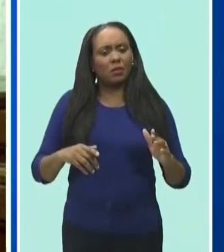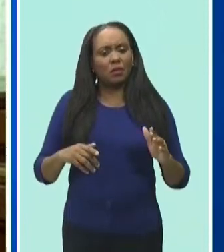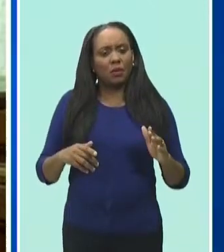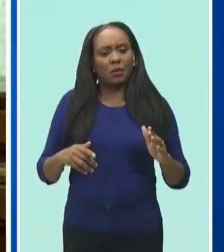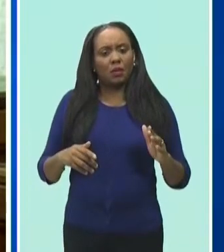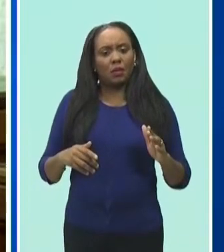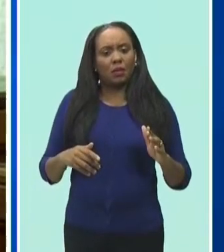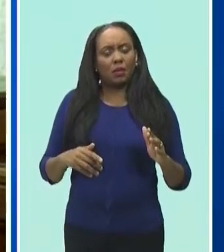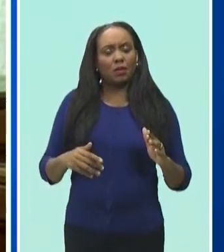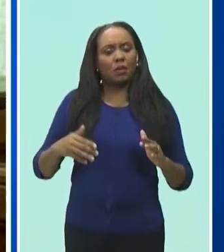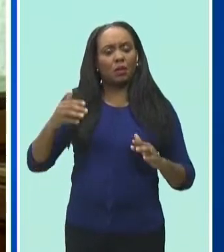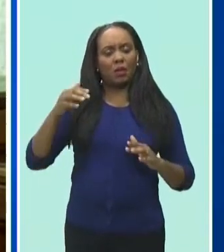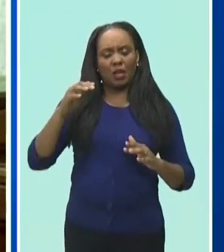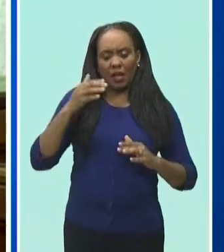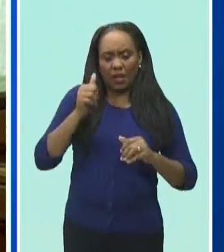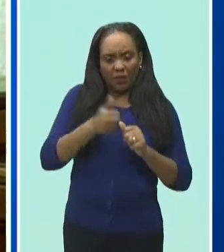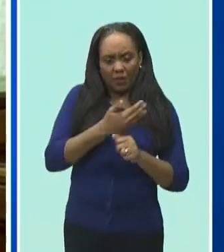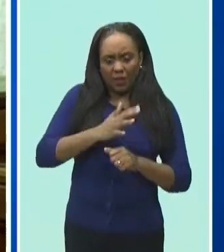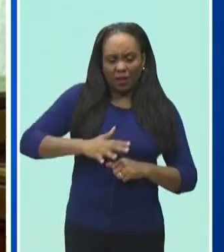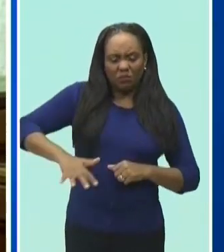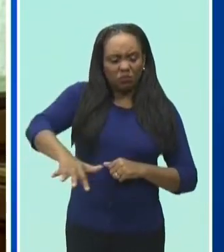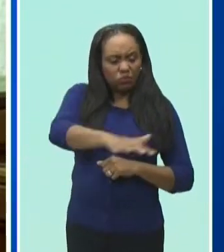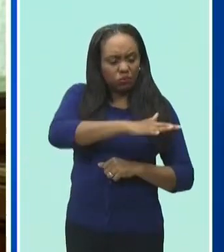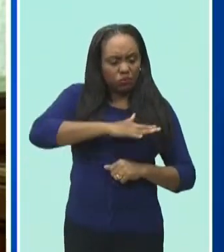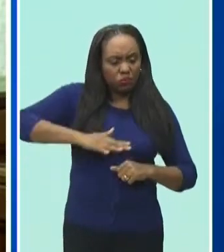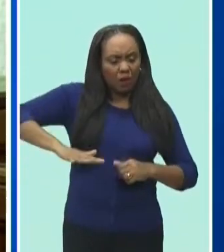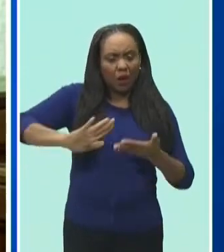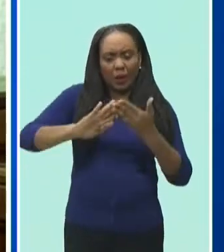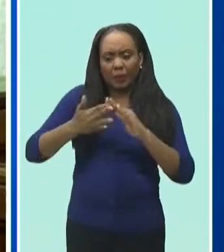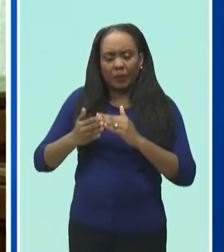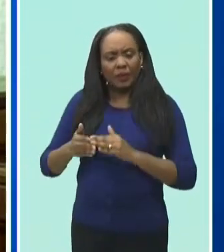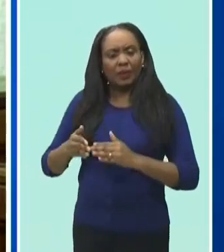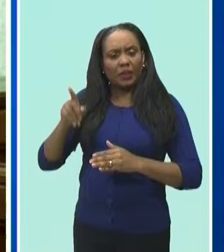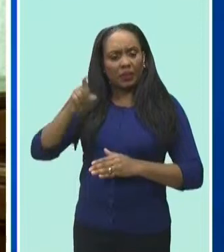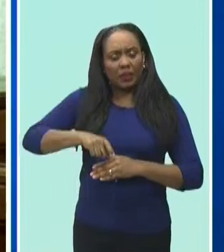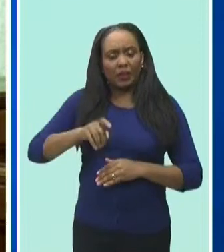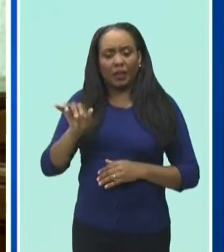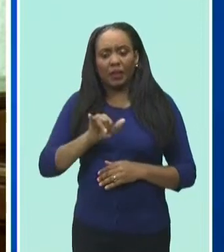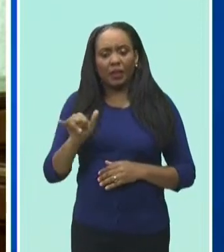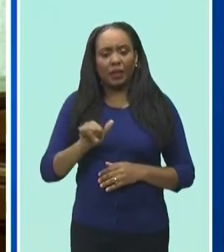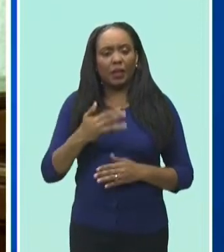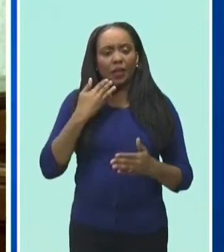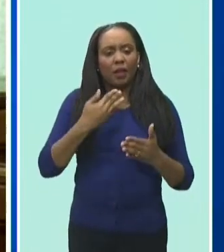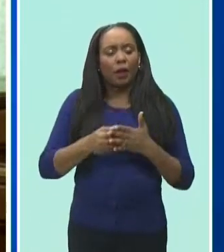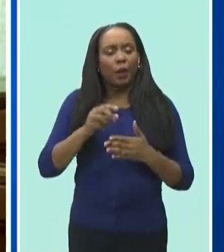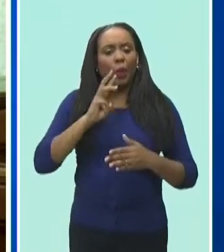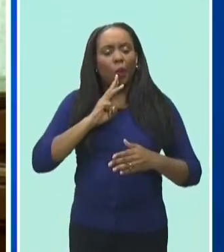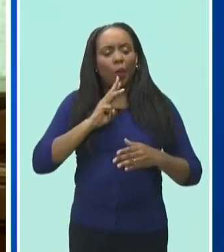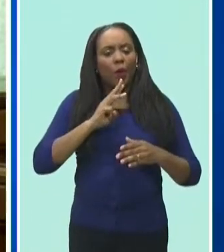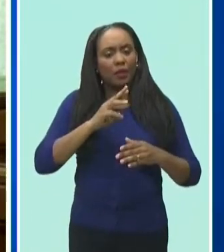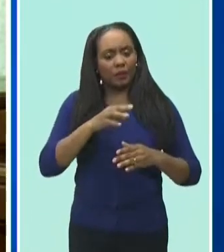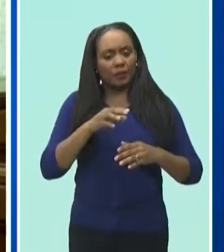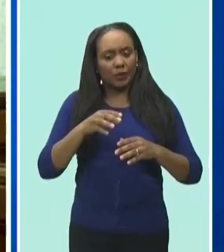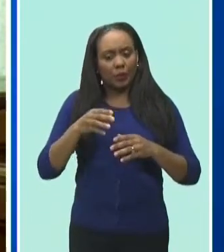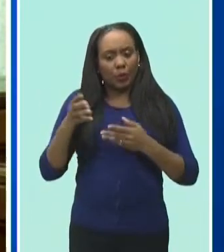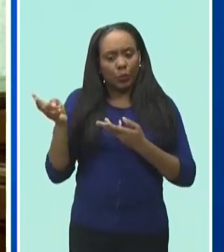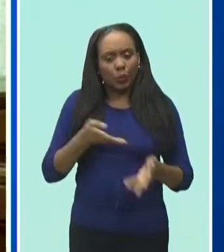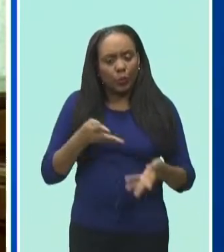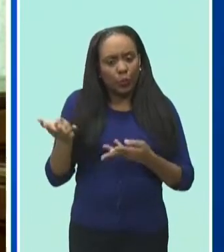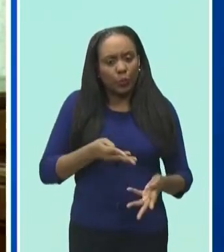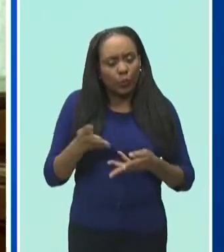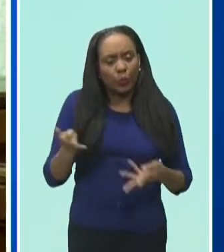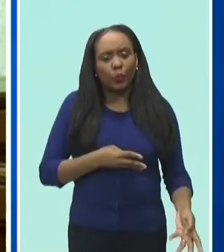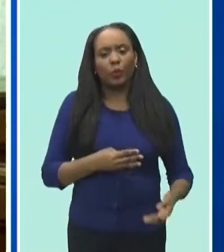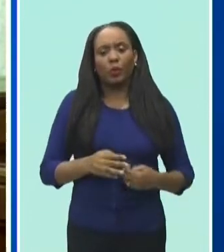it is drainage, whether it relates to play parks, whether it relates to the